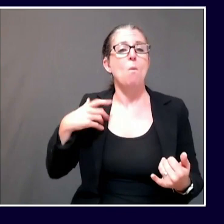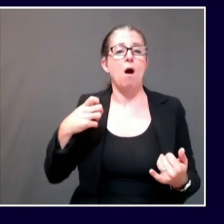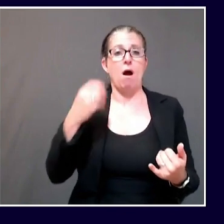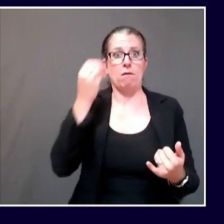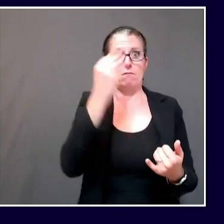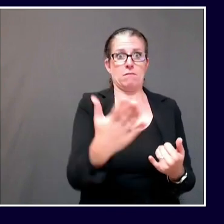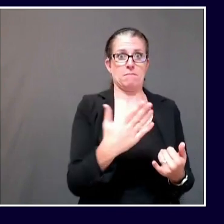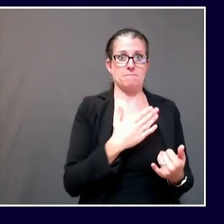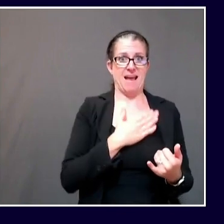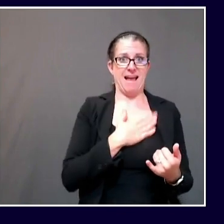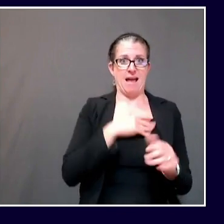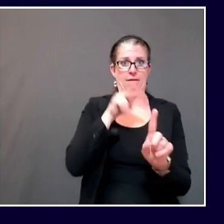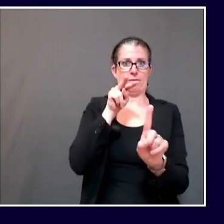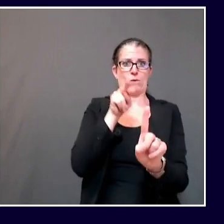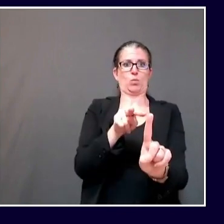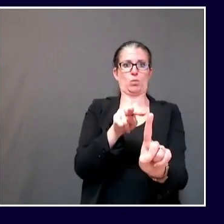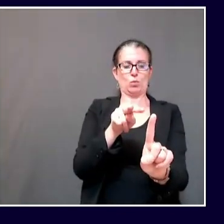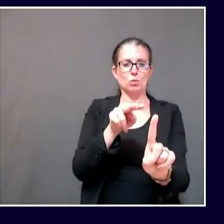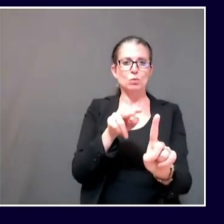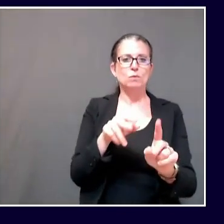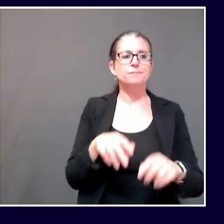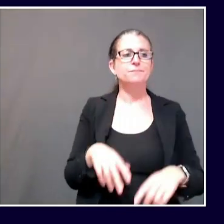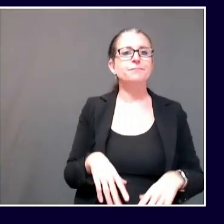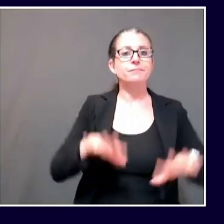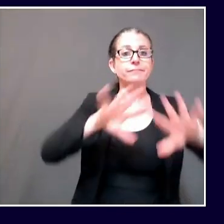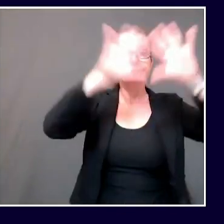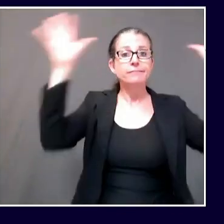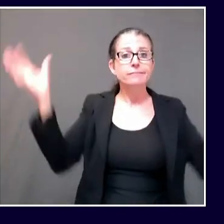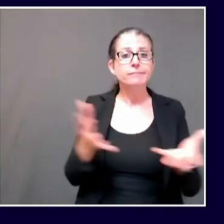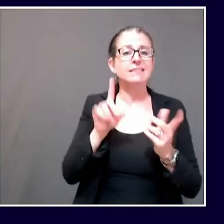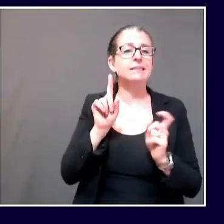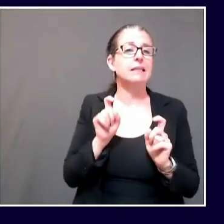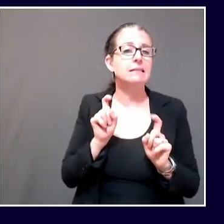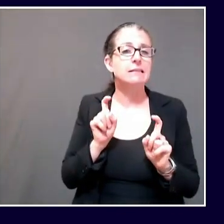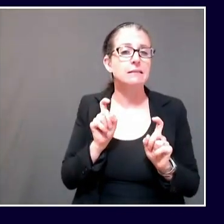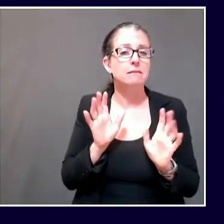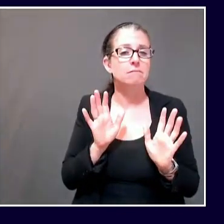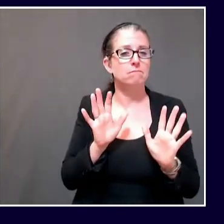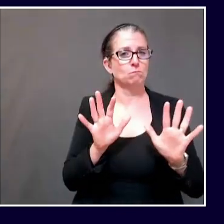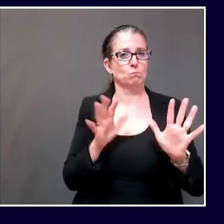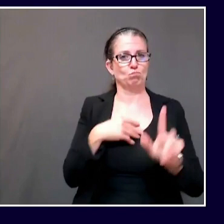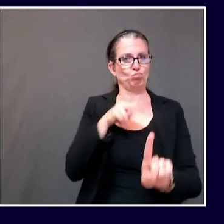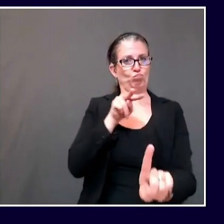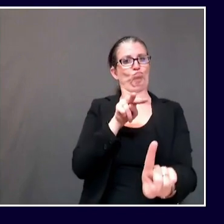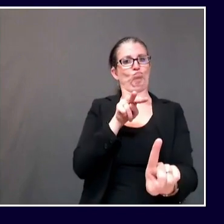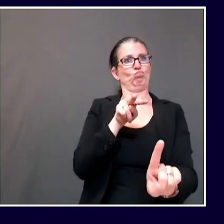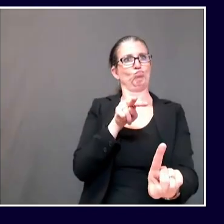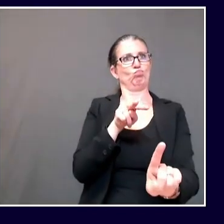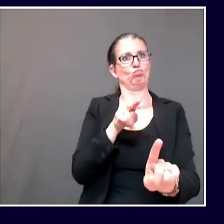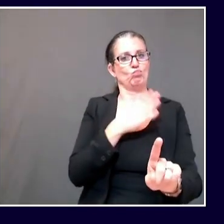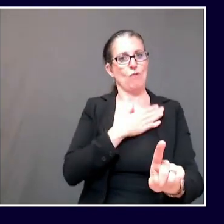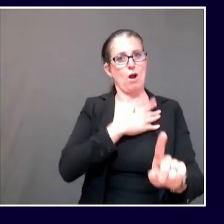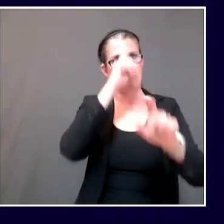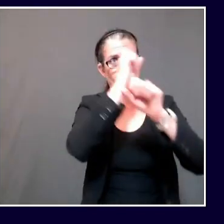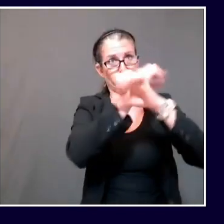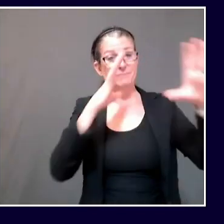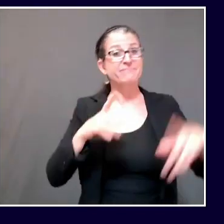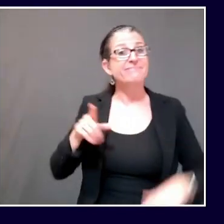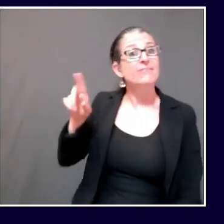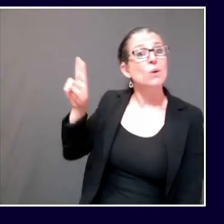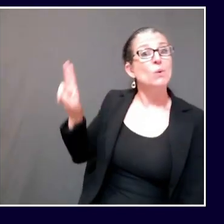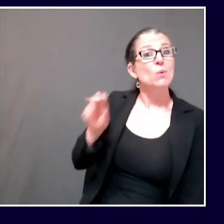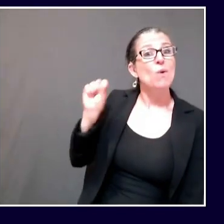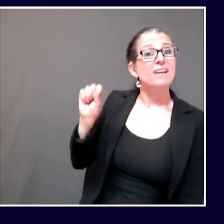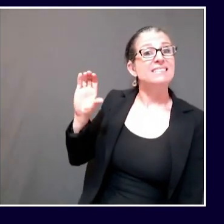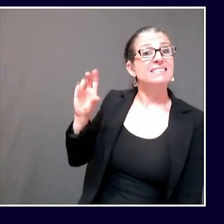overall. Many of you may have heard about changes that the United States Center for Disease Control made